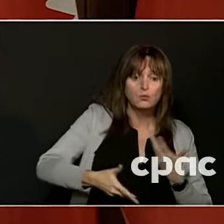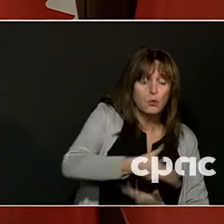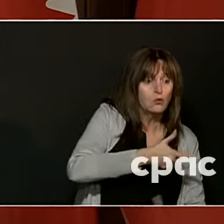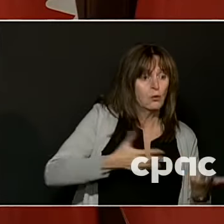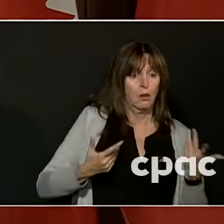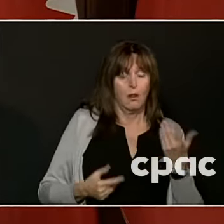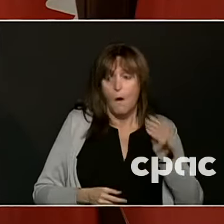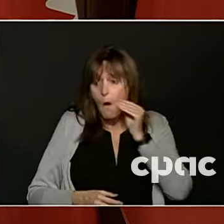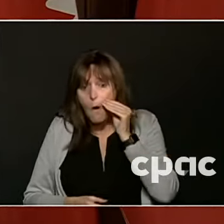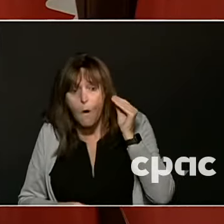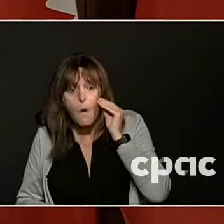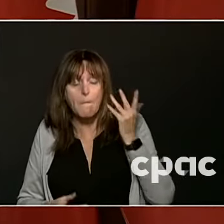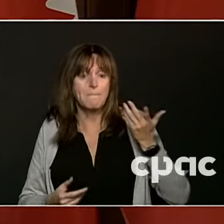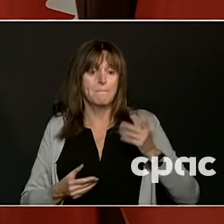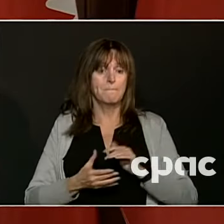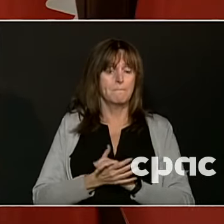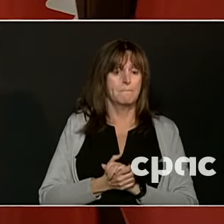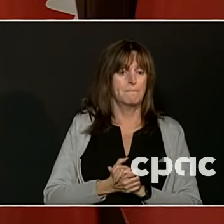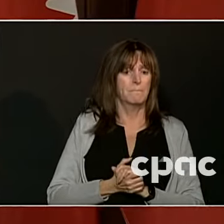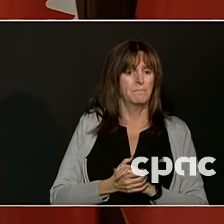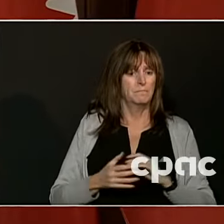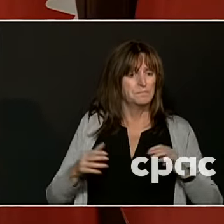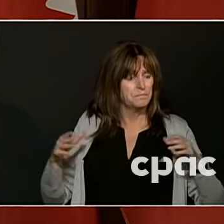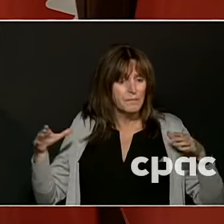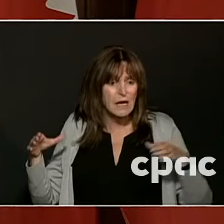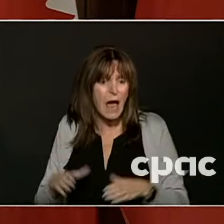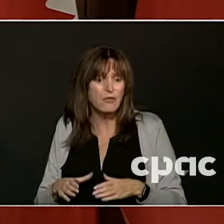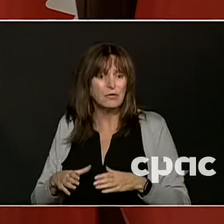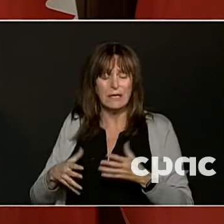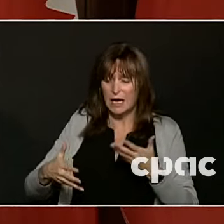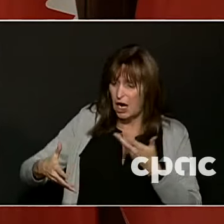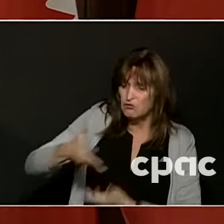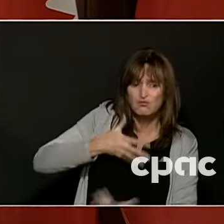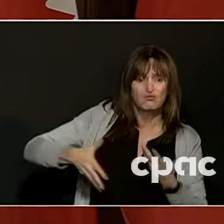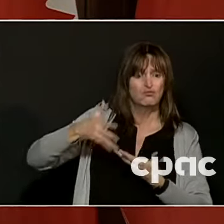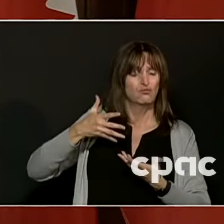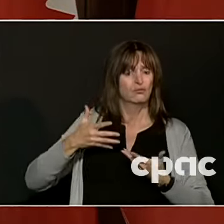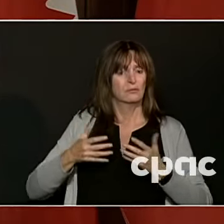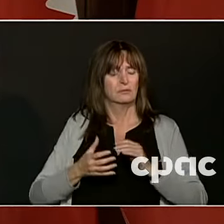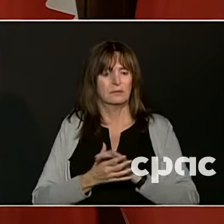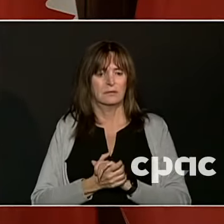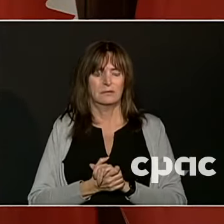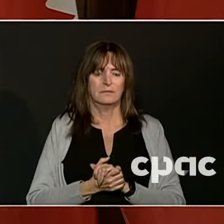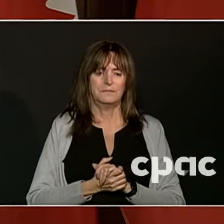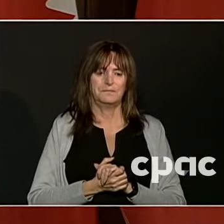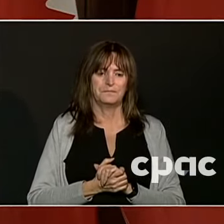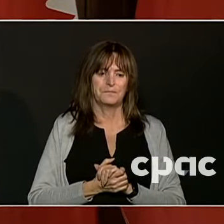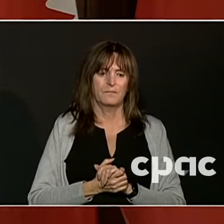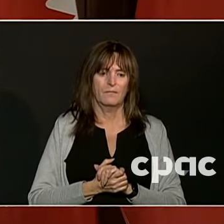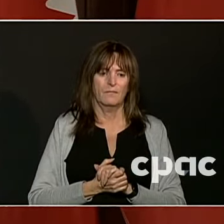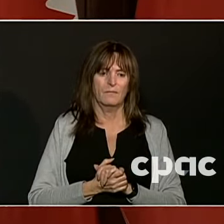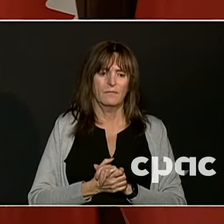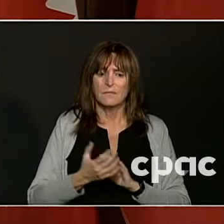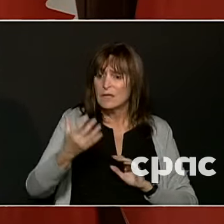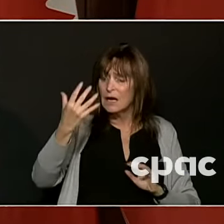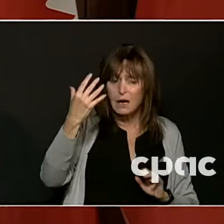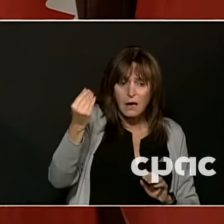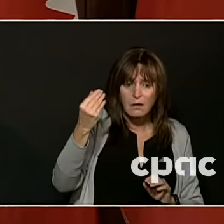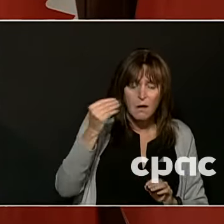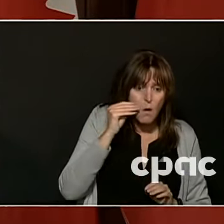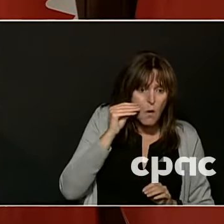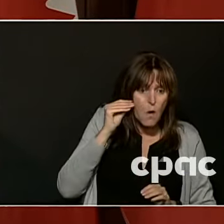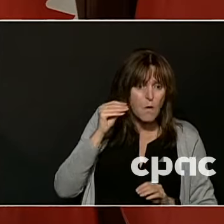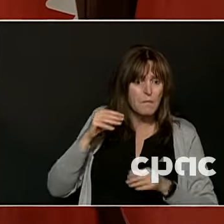within gatherings that people get together in, or it may be a social setting outside of the home